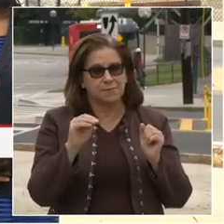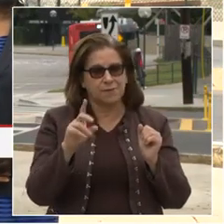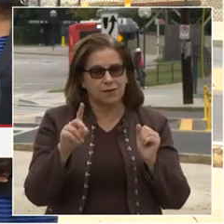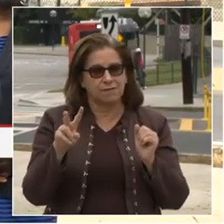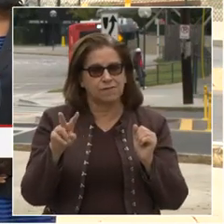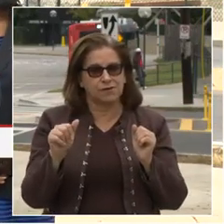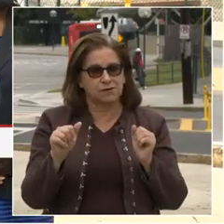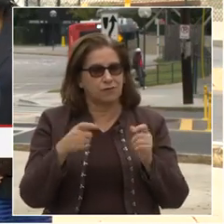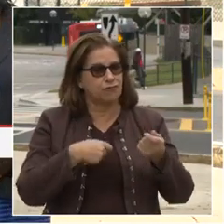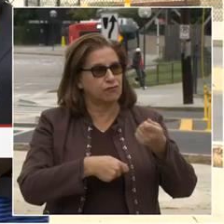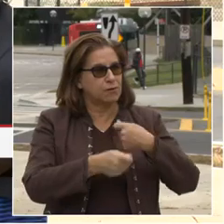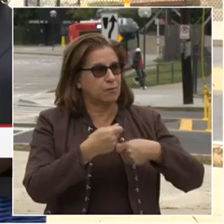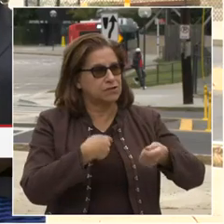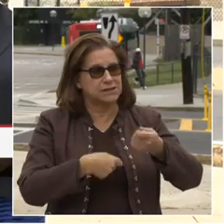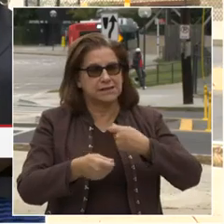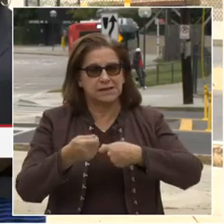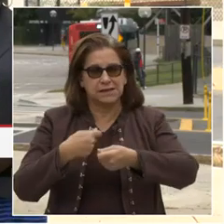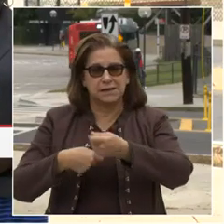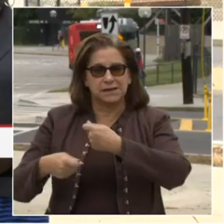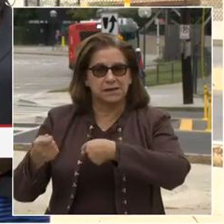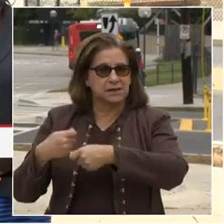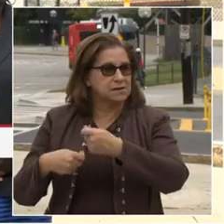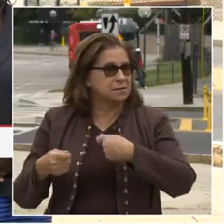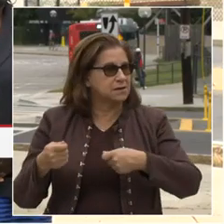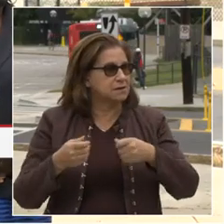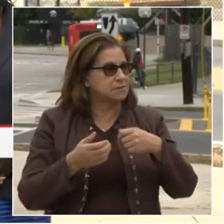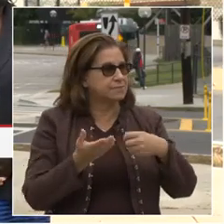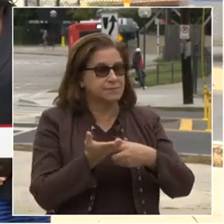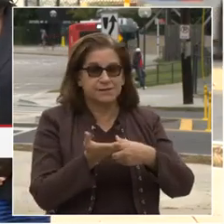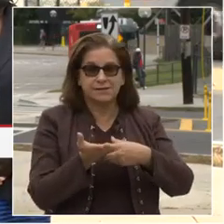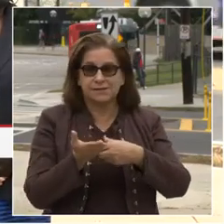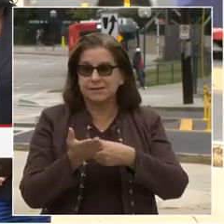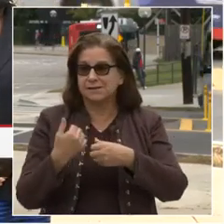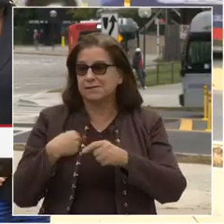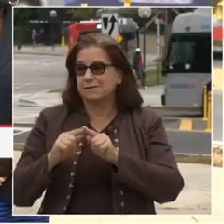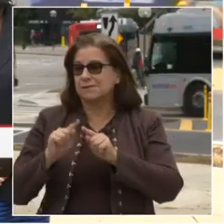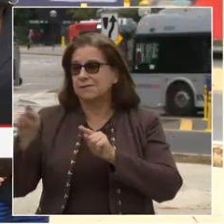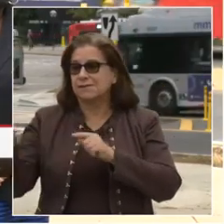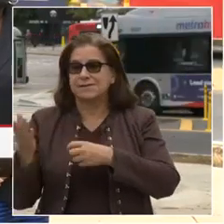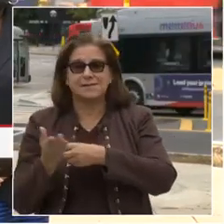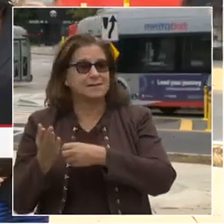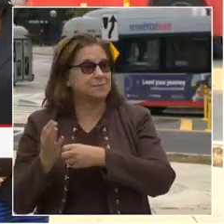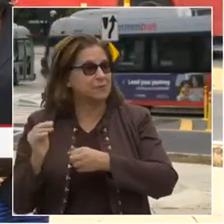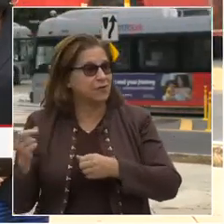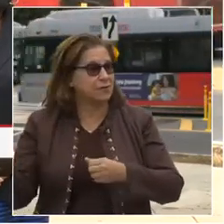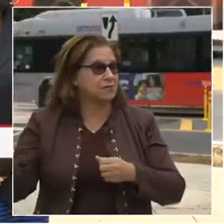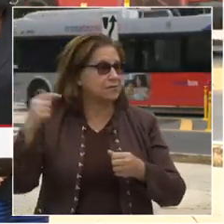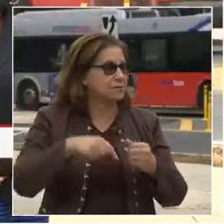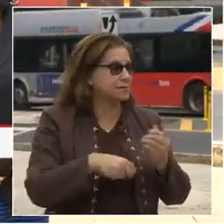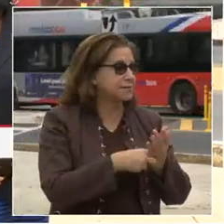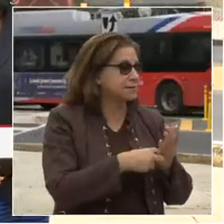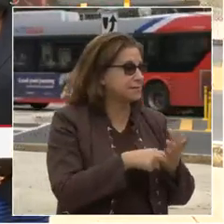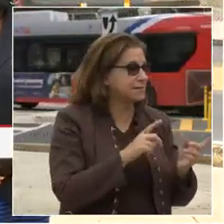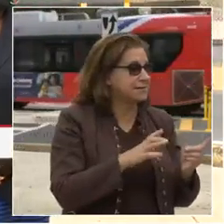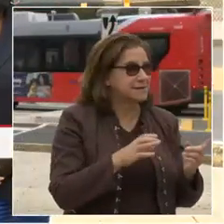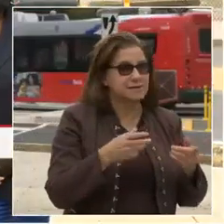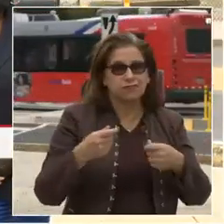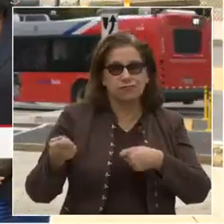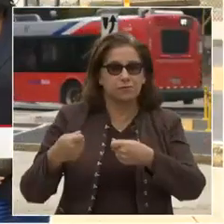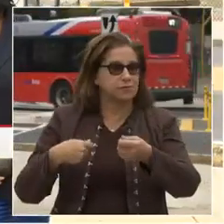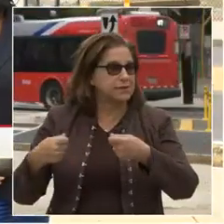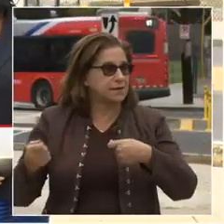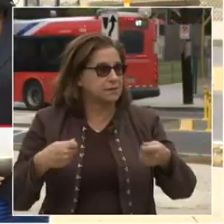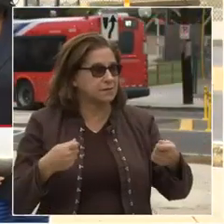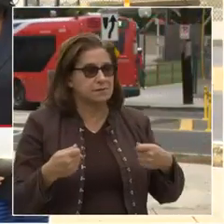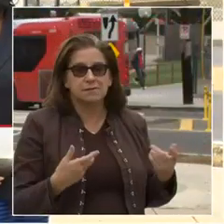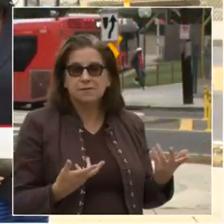And I know in the past you've had some data related to the amnesty program about the offenders from different states, but I think we're all in the